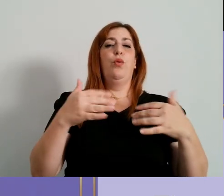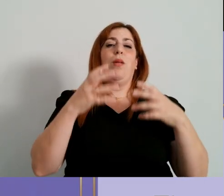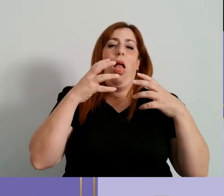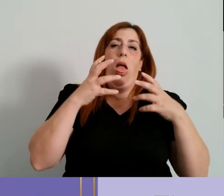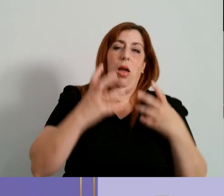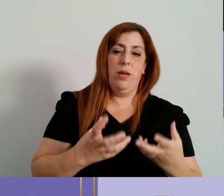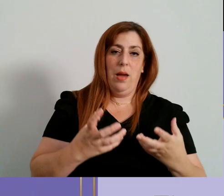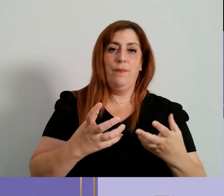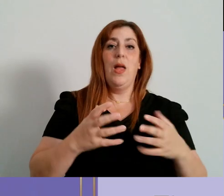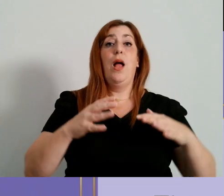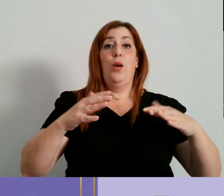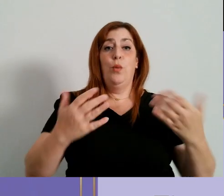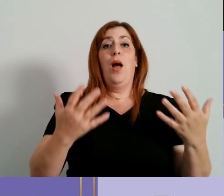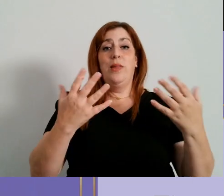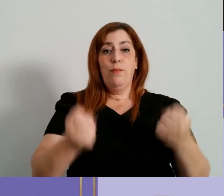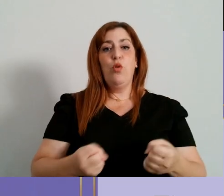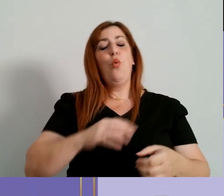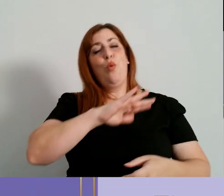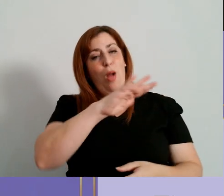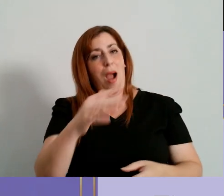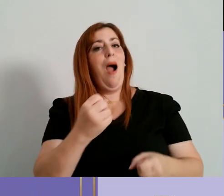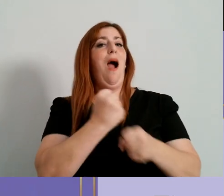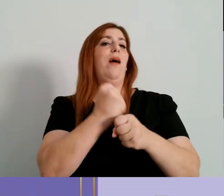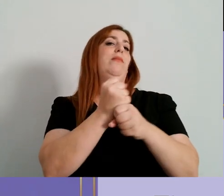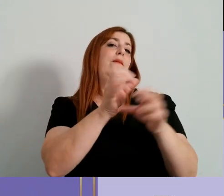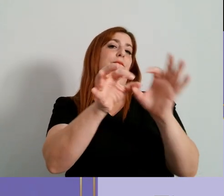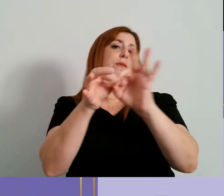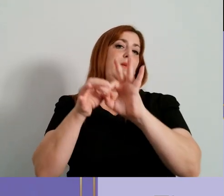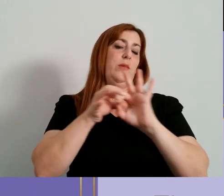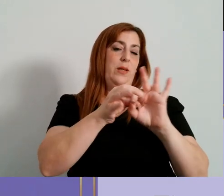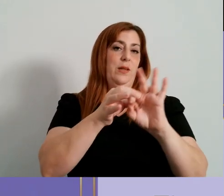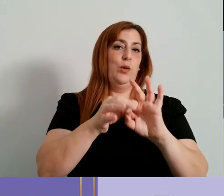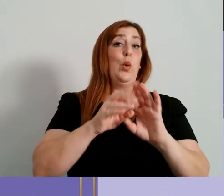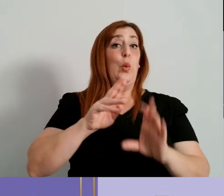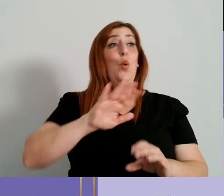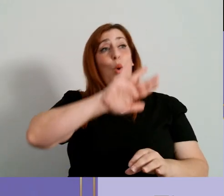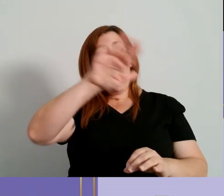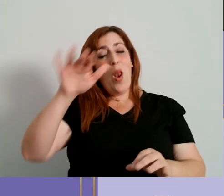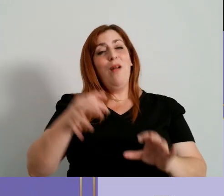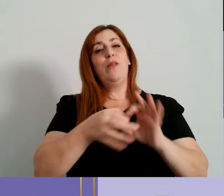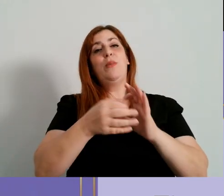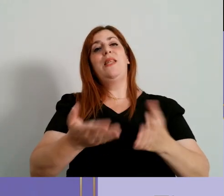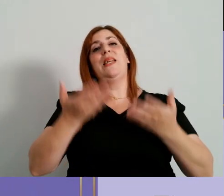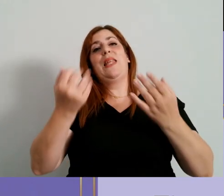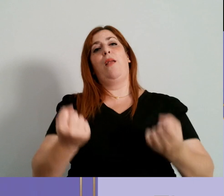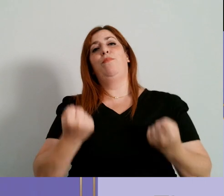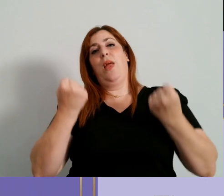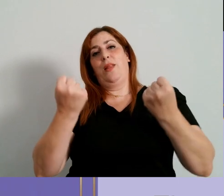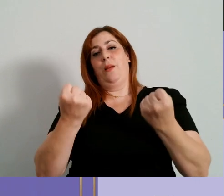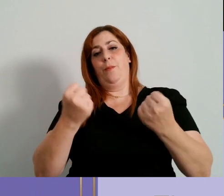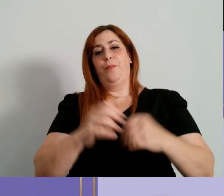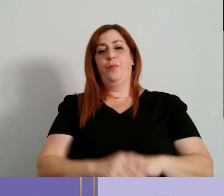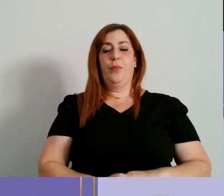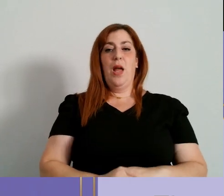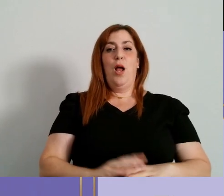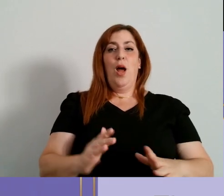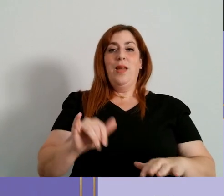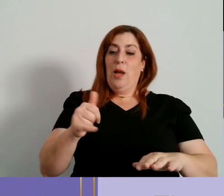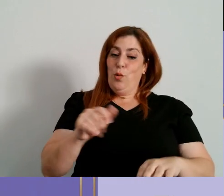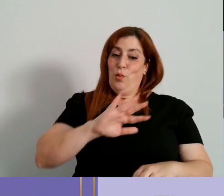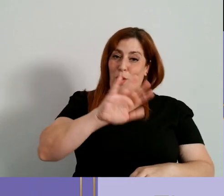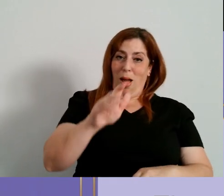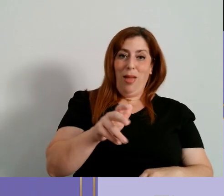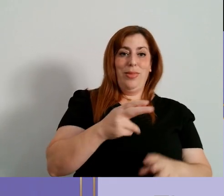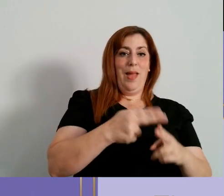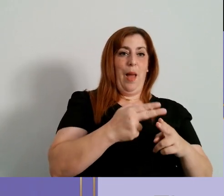tiring. So I truly do believe that everyone has the ability to enact change. So even if we all do a little